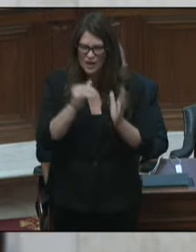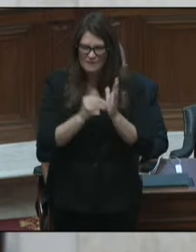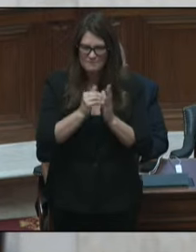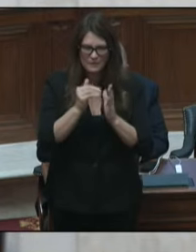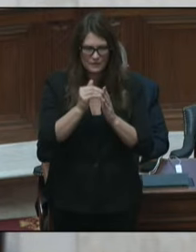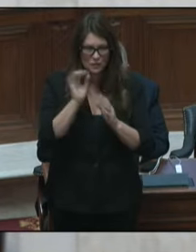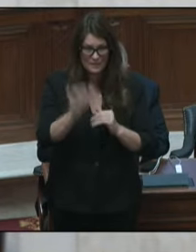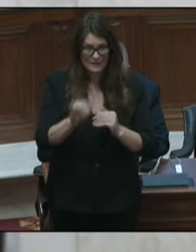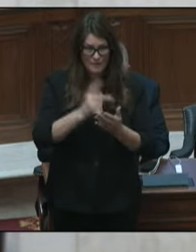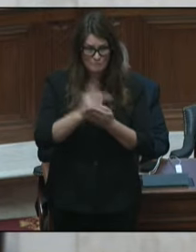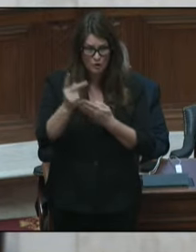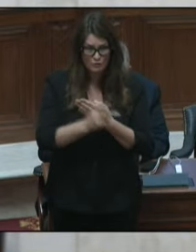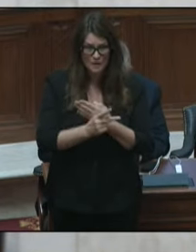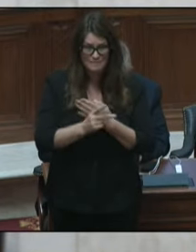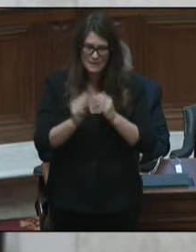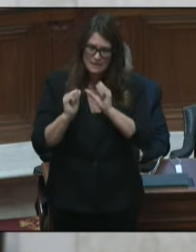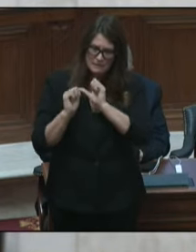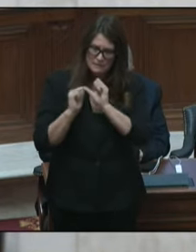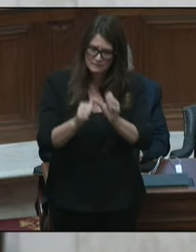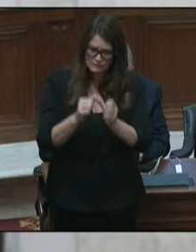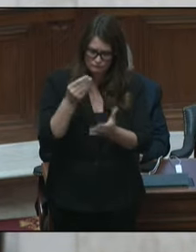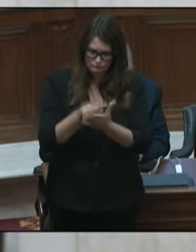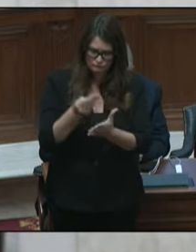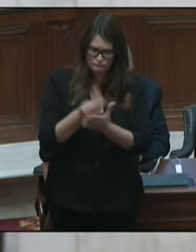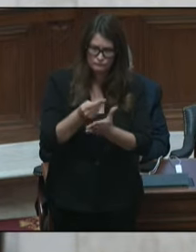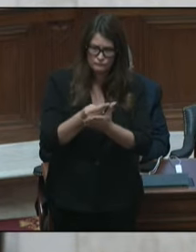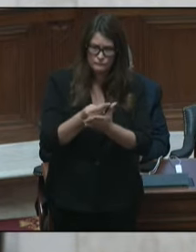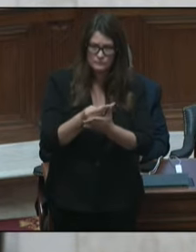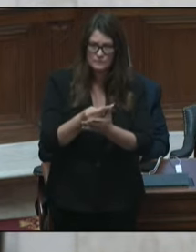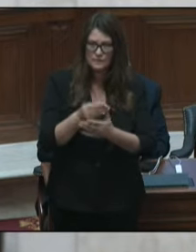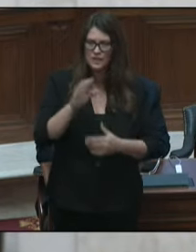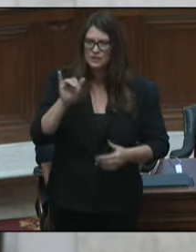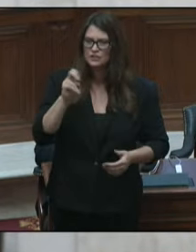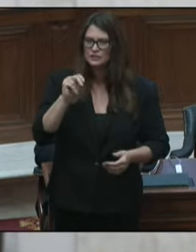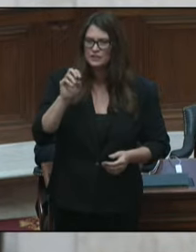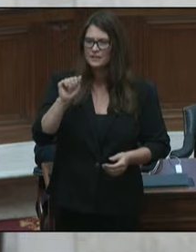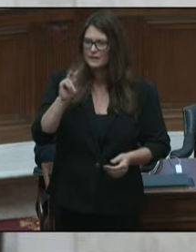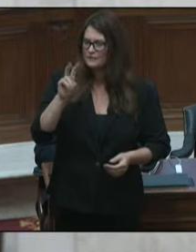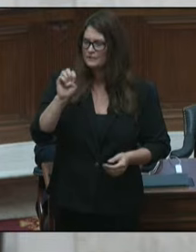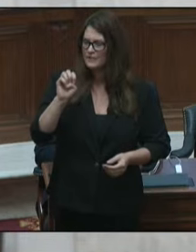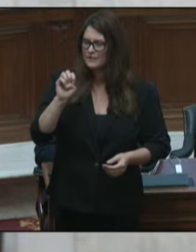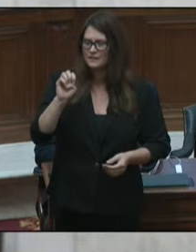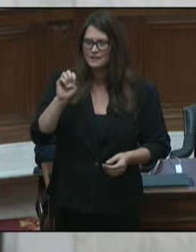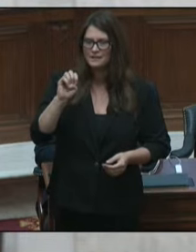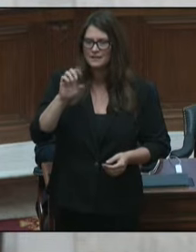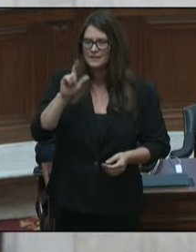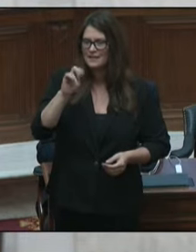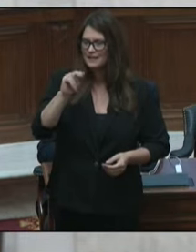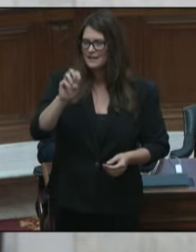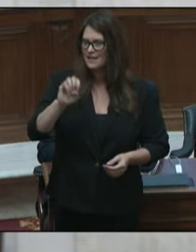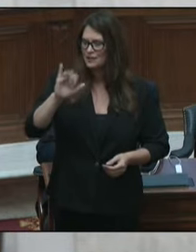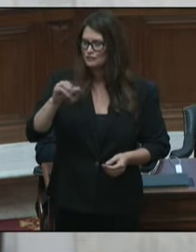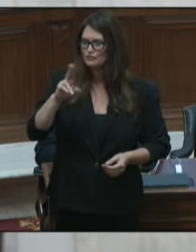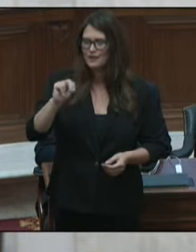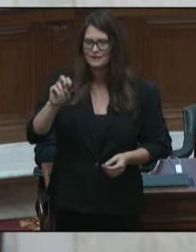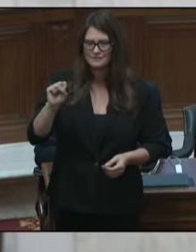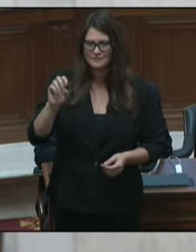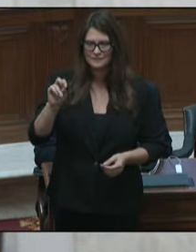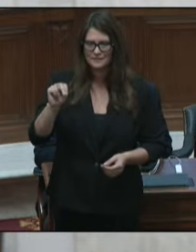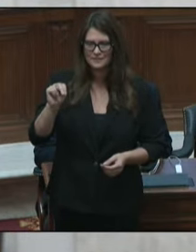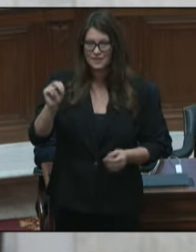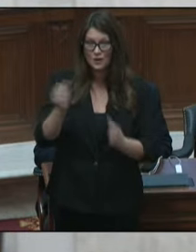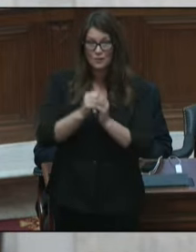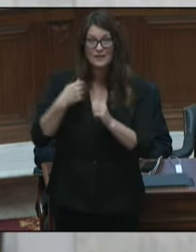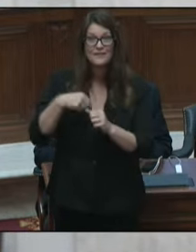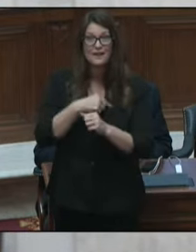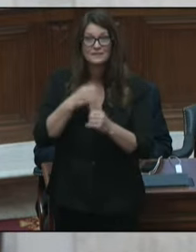great program and continue the funding. And Genevieve, I think it's Lane Johnson, is with us